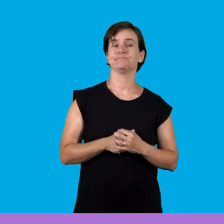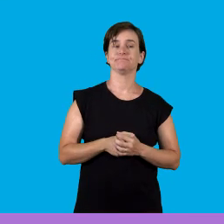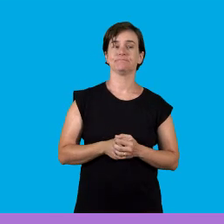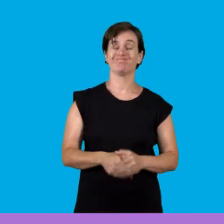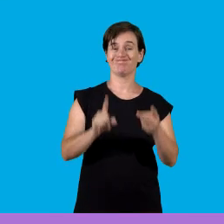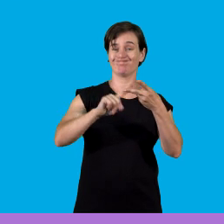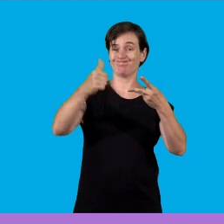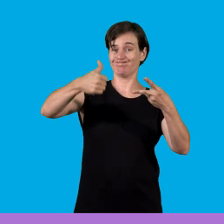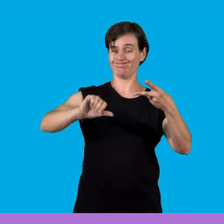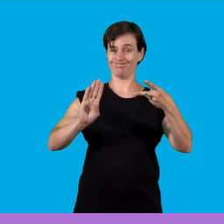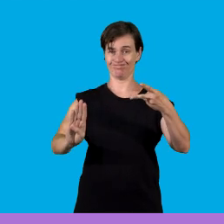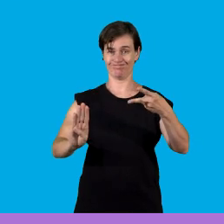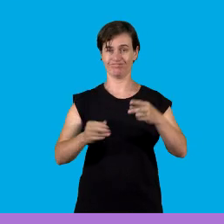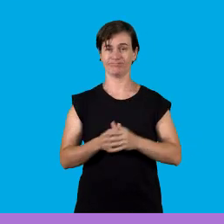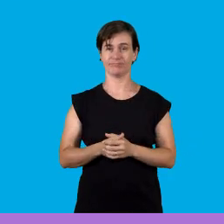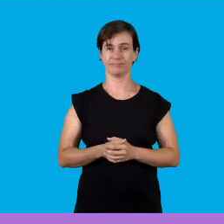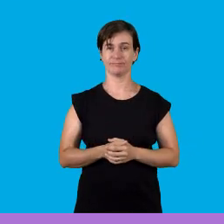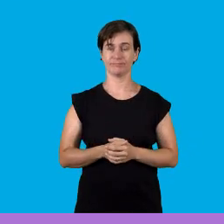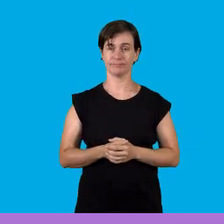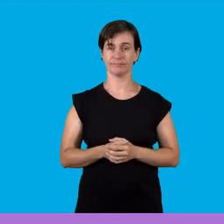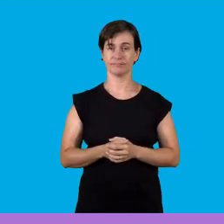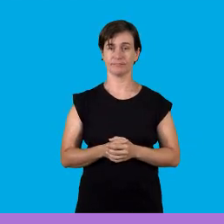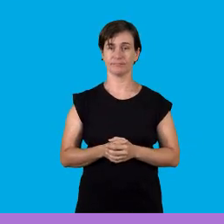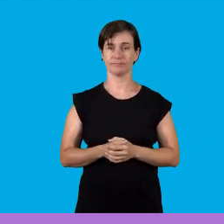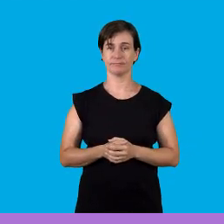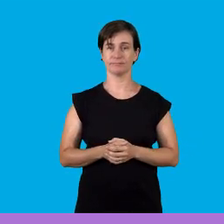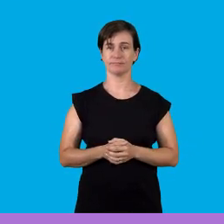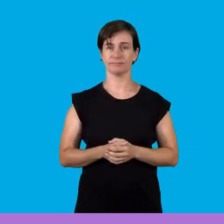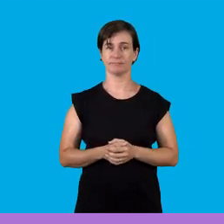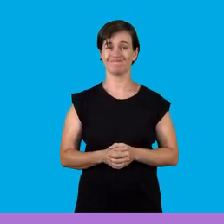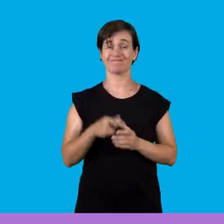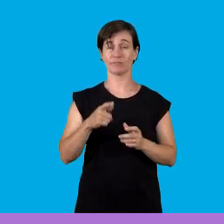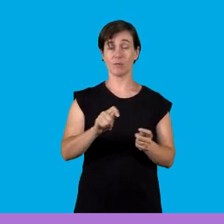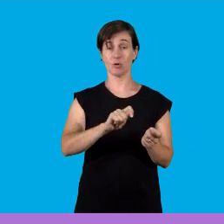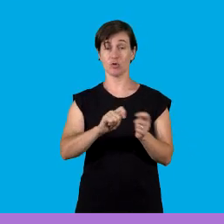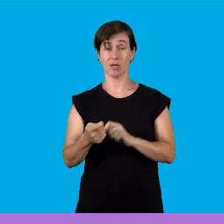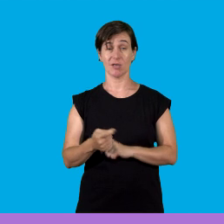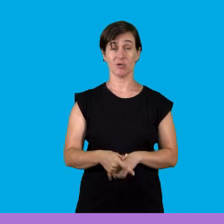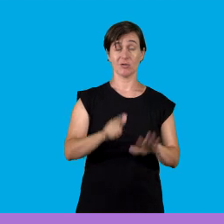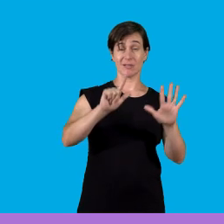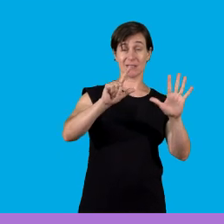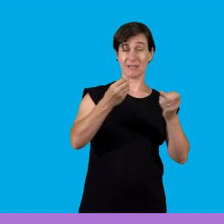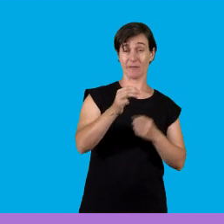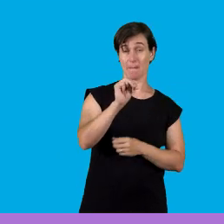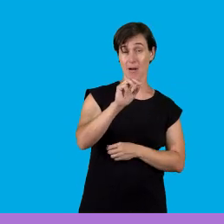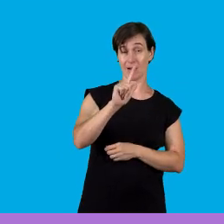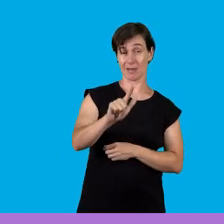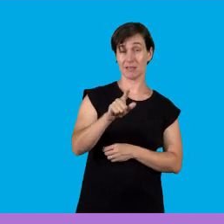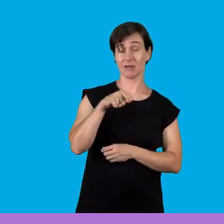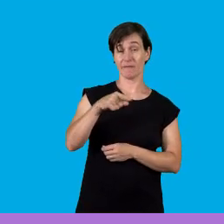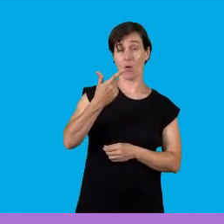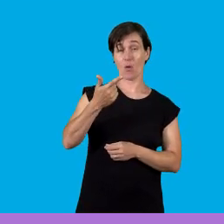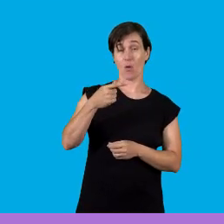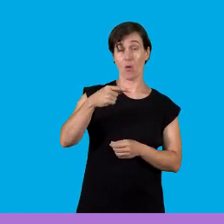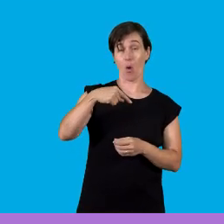question. At question number 2b, right, we are saying convert 70 milliliters of